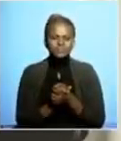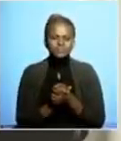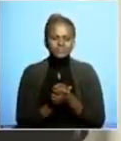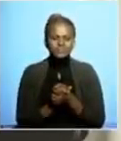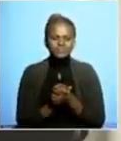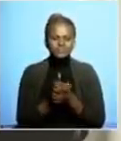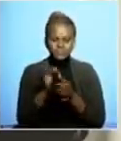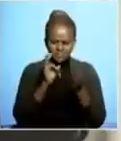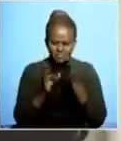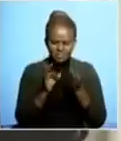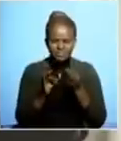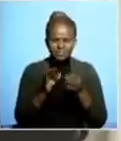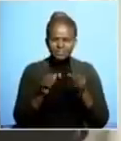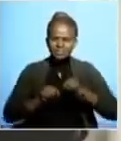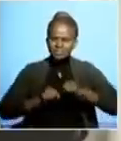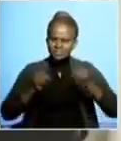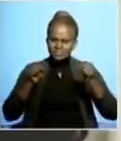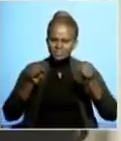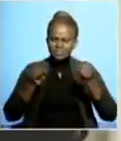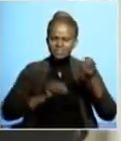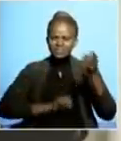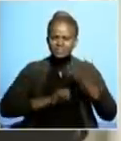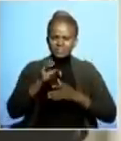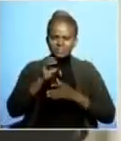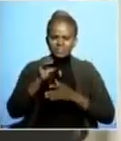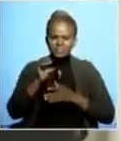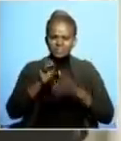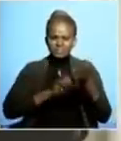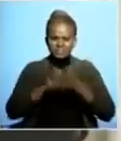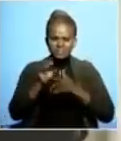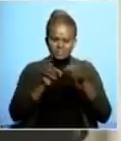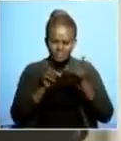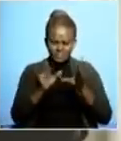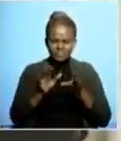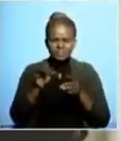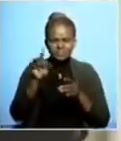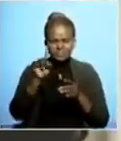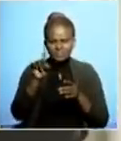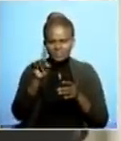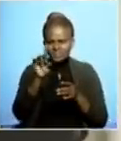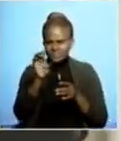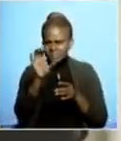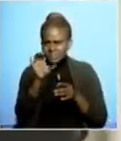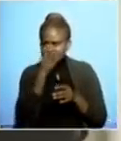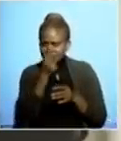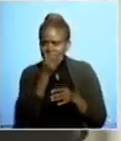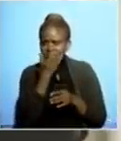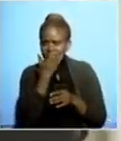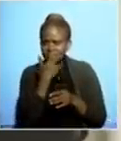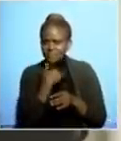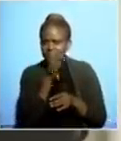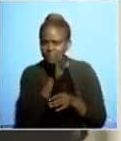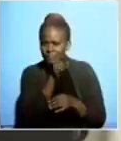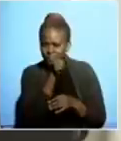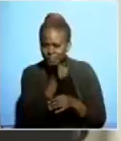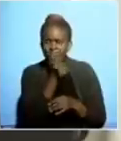If the chief executive of the Drug Enforcement Commission sees a gray area, that this may be wrong, this may be